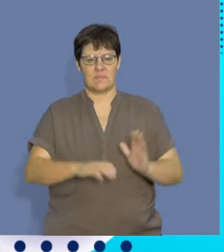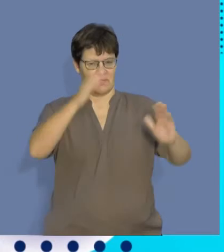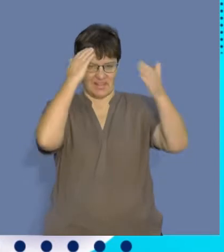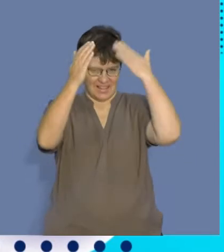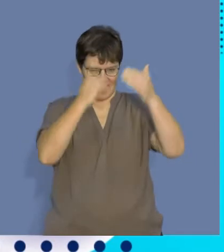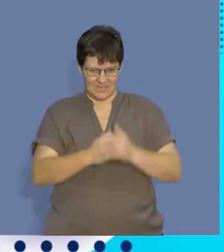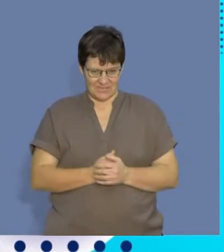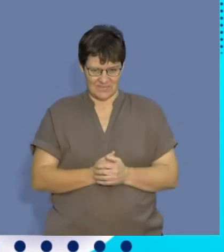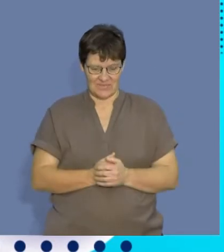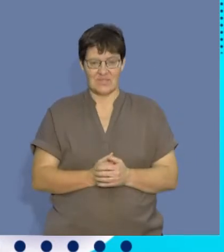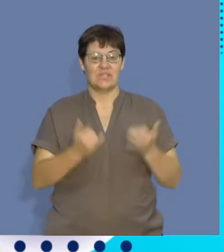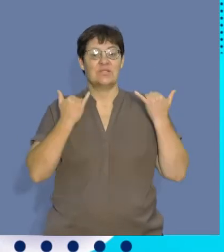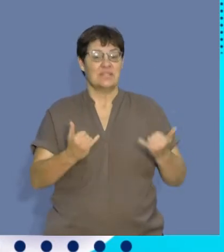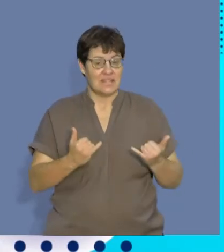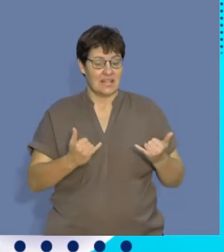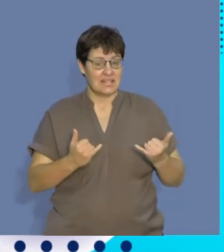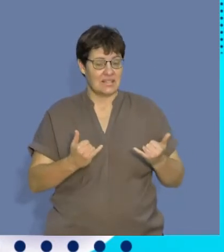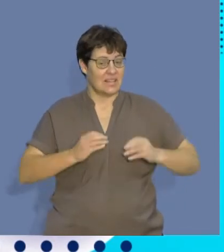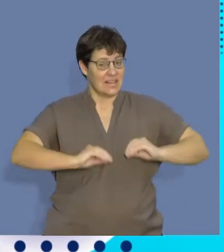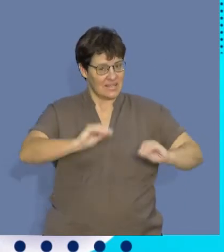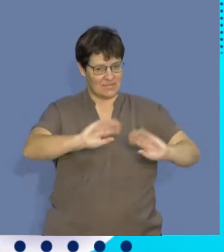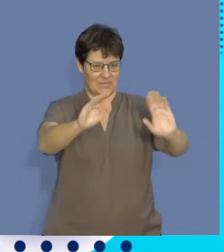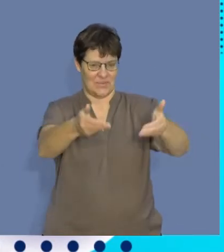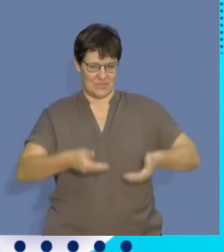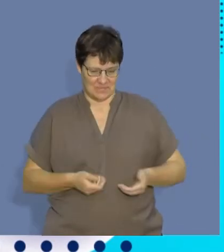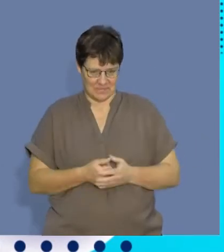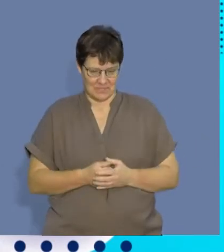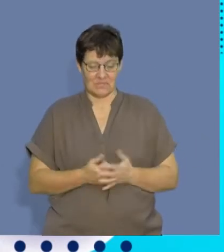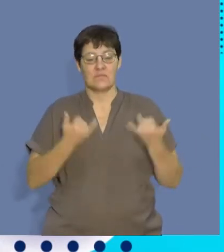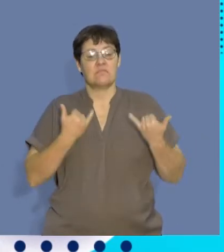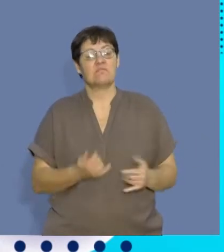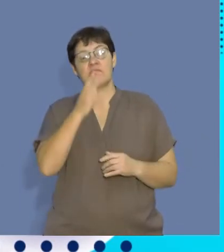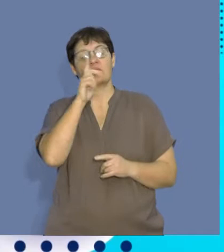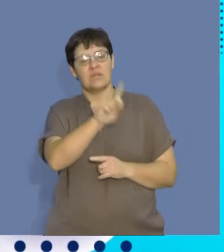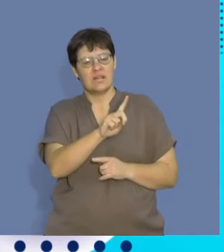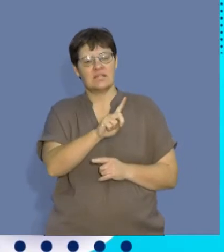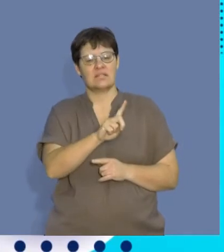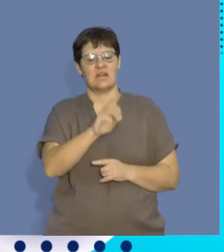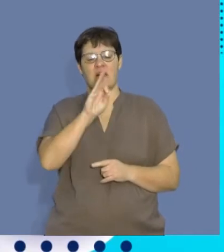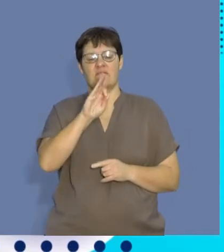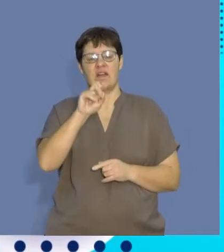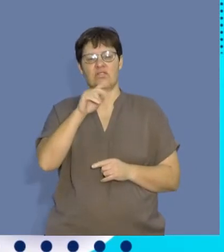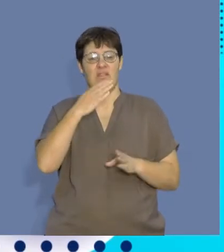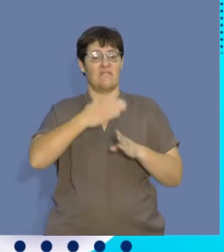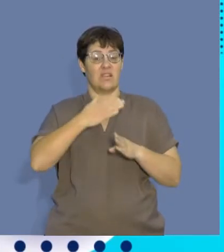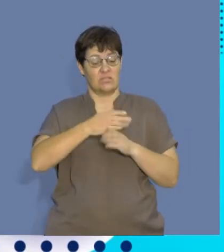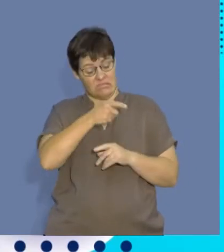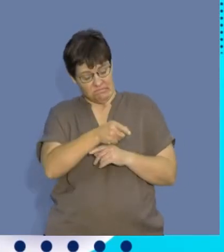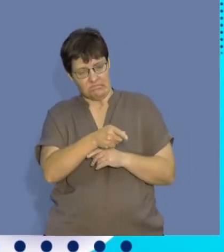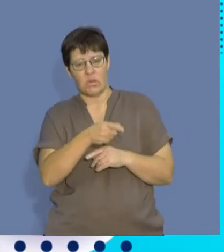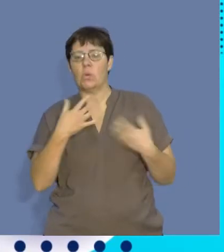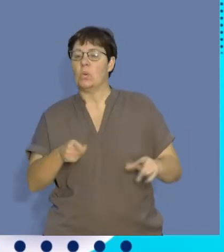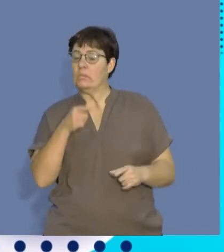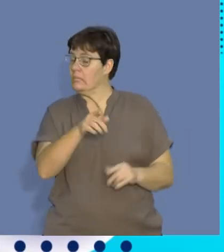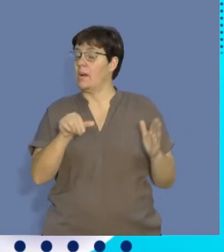Hi guys, welcome to today's lesson. So we are going to be looking at introducing functions. Guys, this is the most important